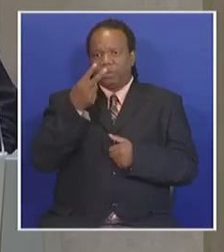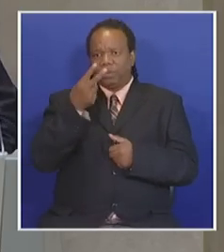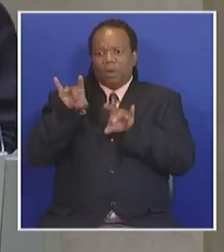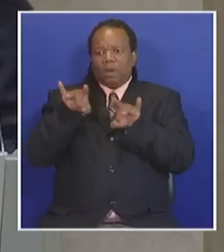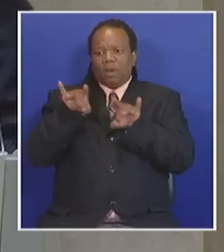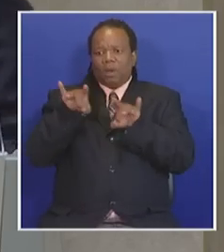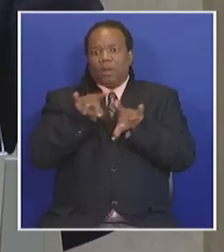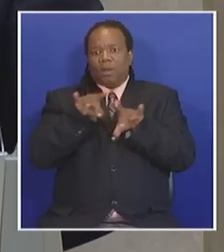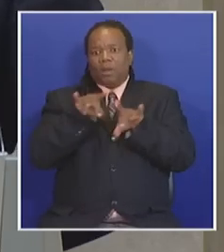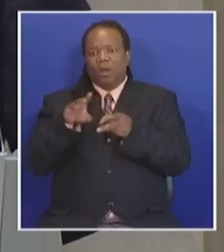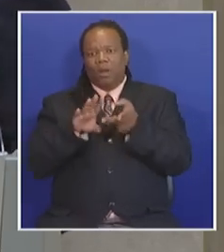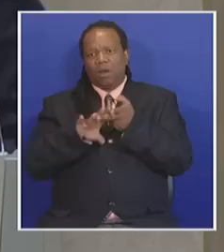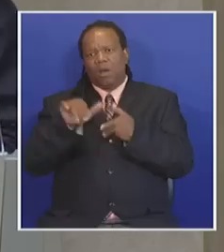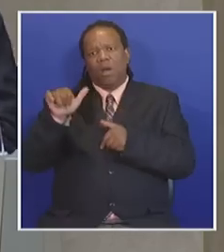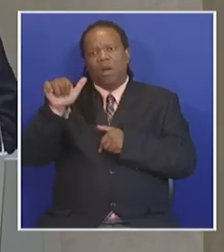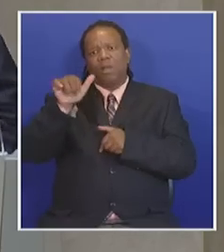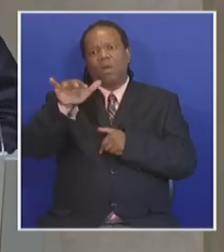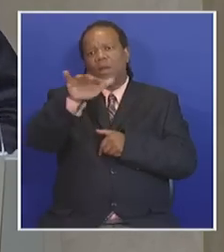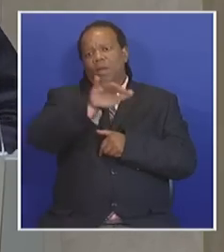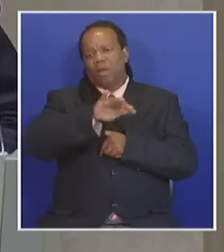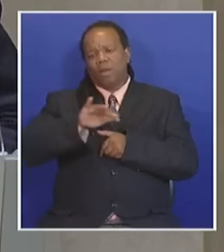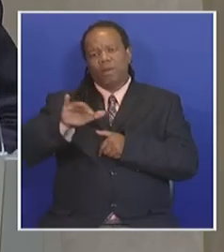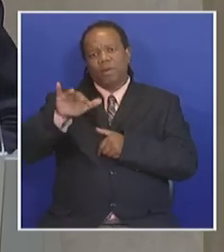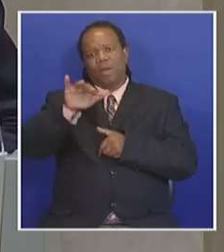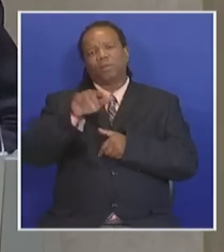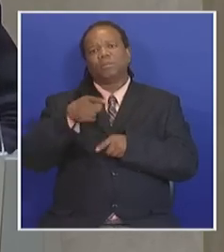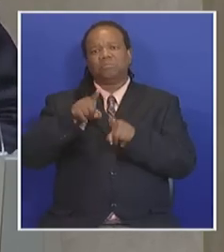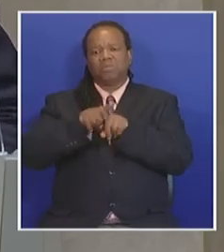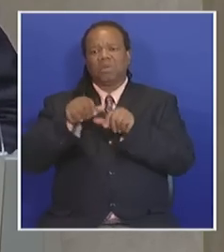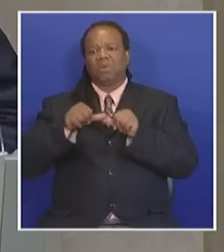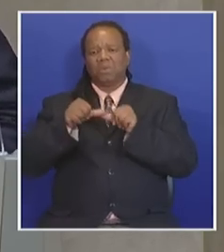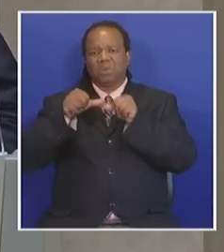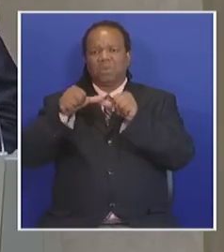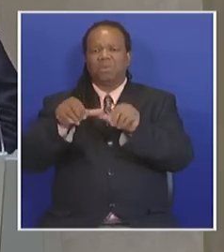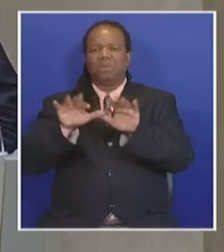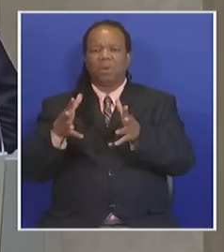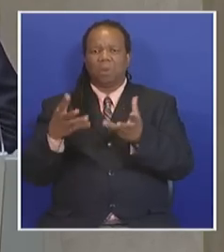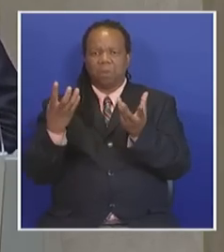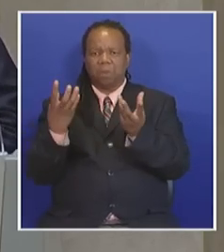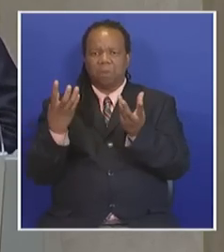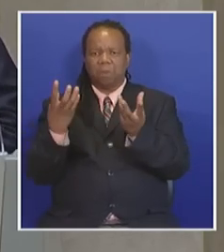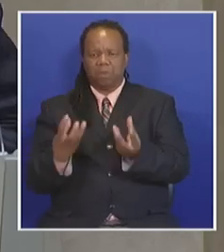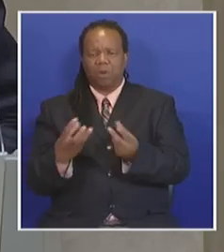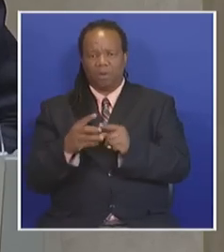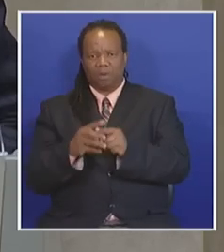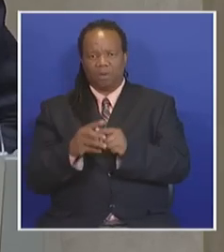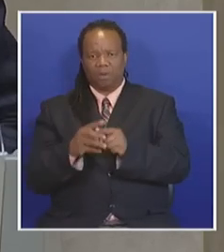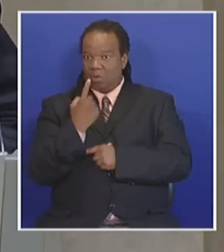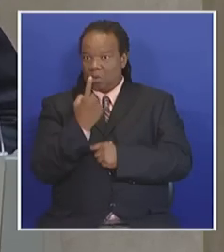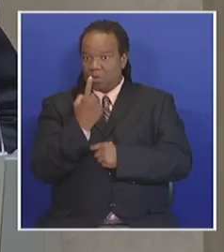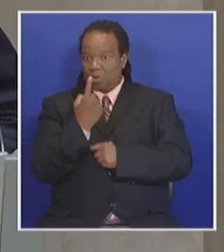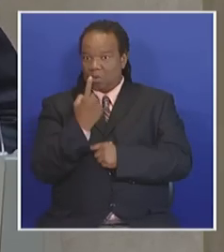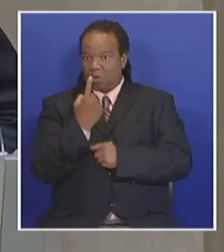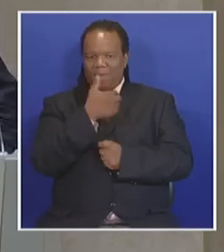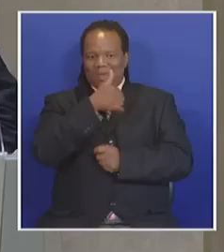in the Western Cape, as I said earlier, continue to live under. It is only the ANC-led government